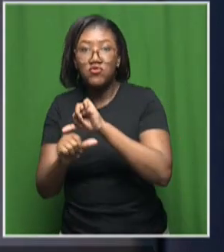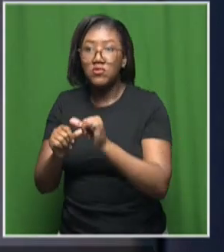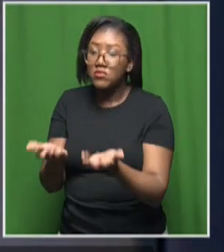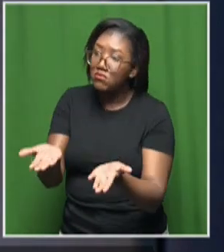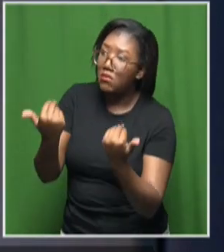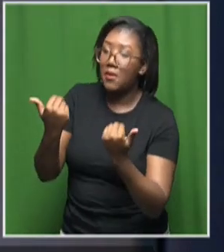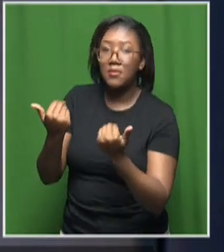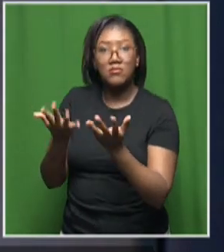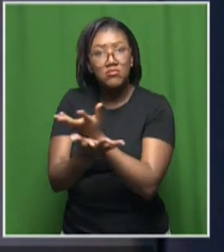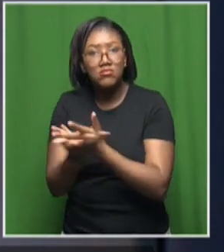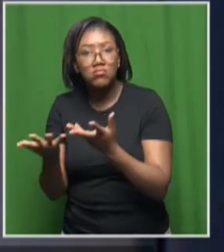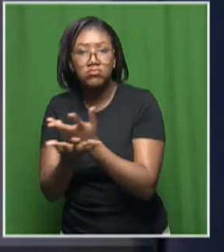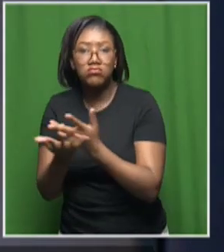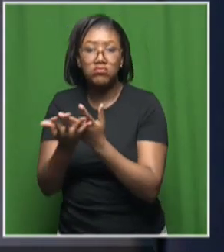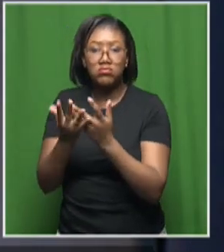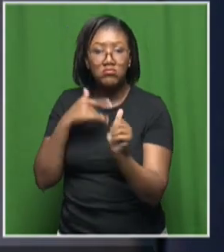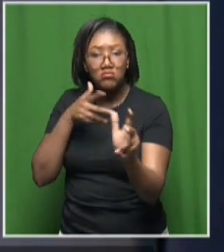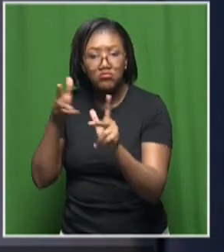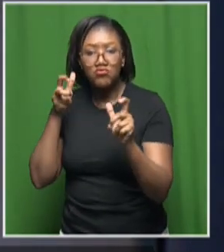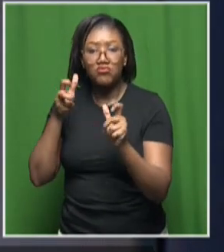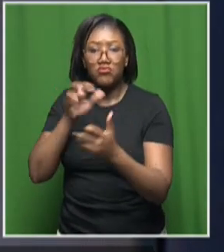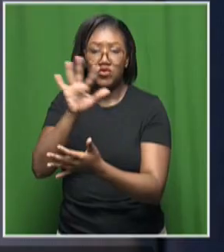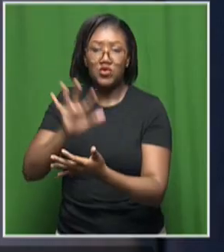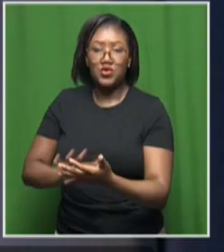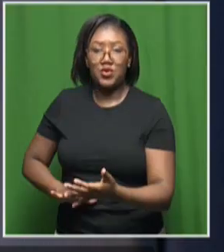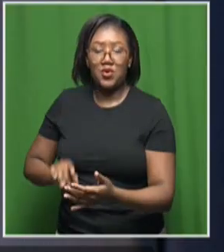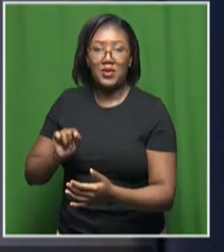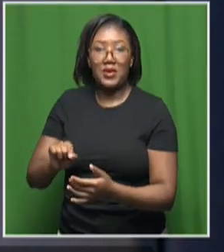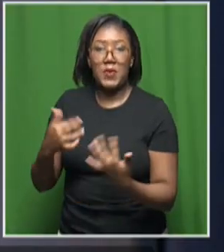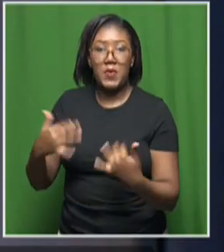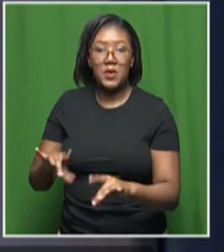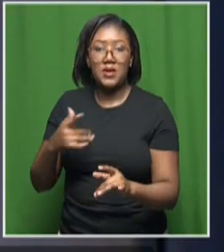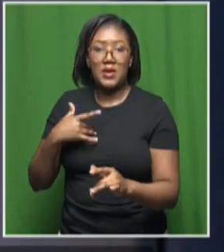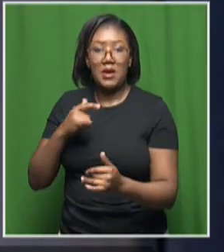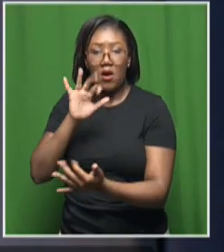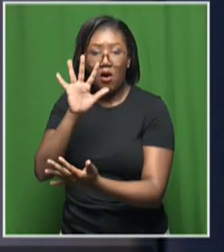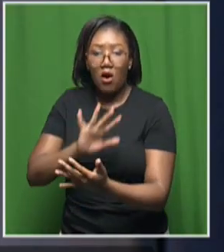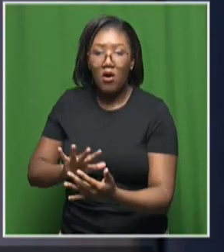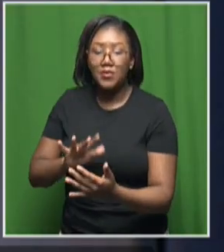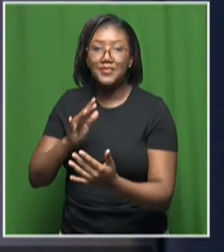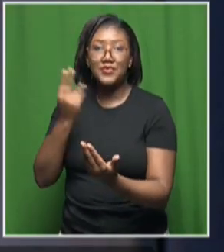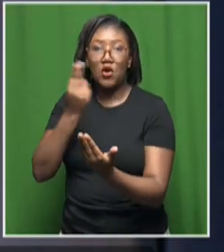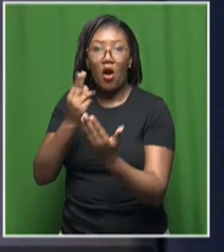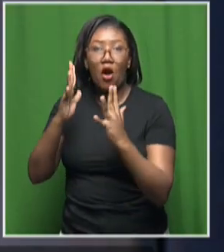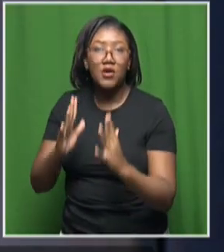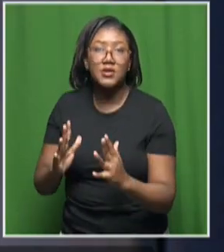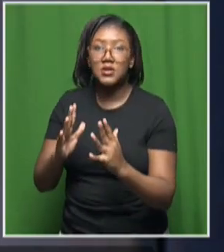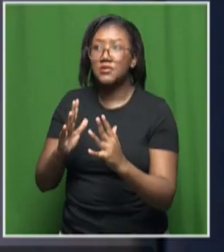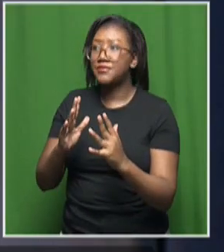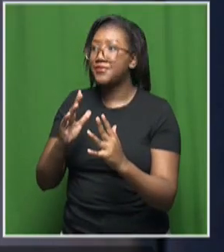that that we talk about. So, you know, we have artist talks, we have